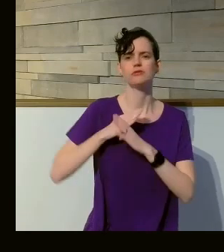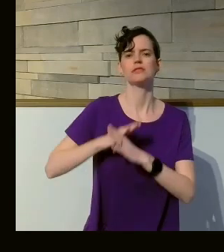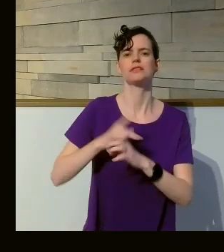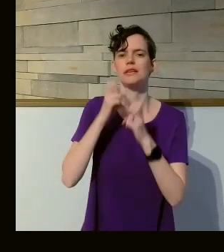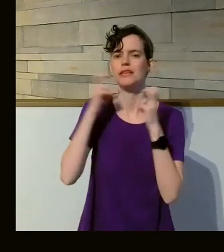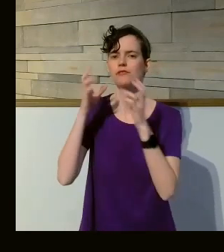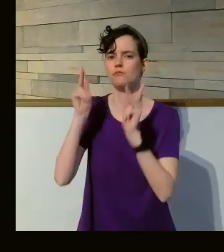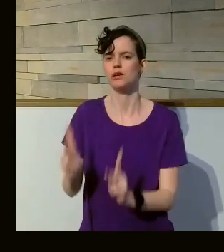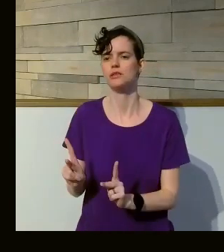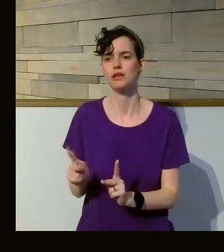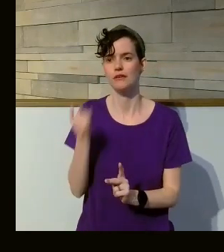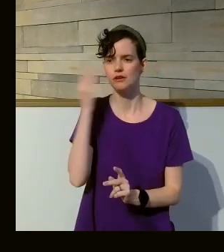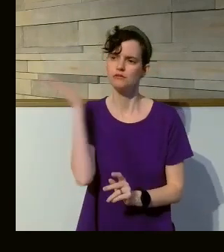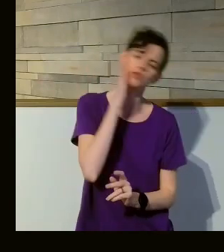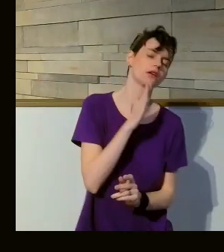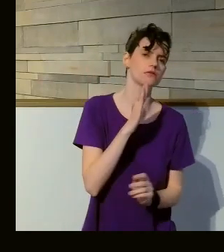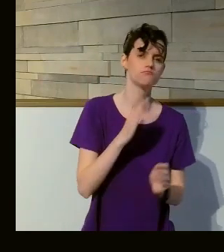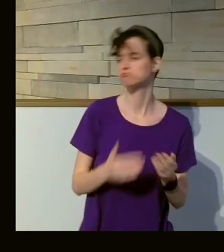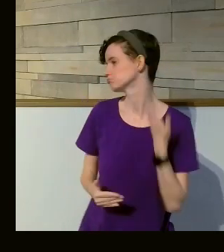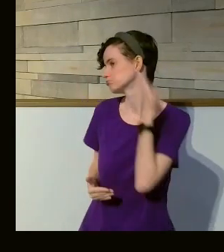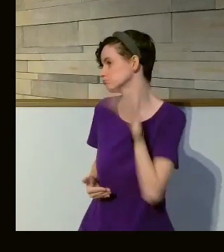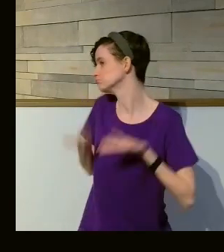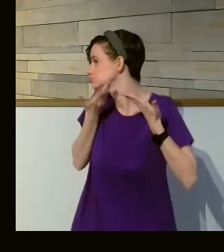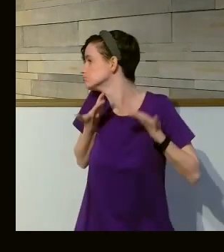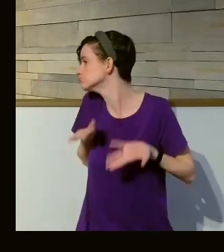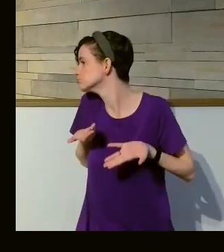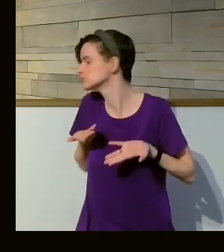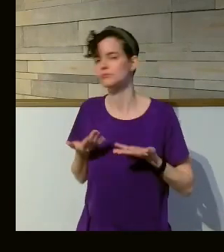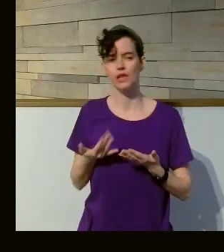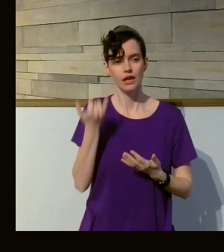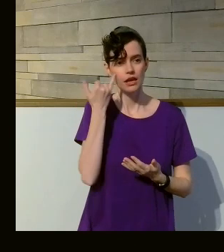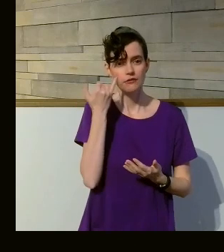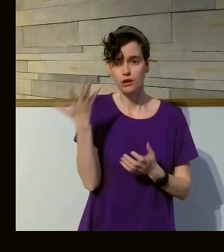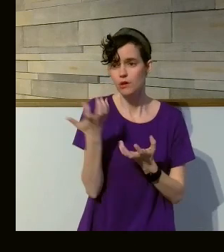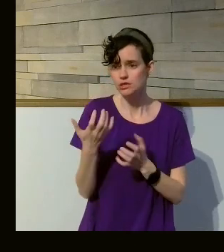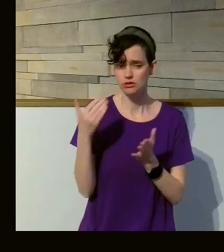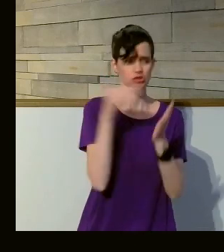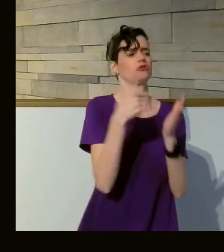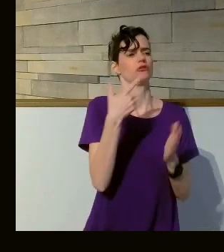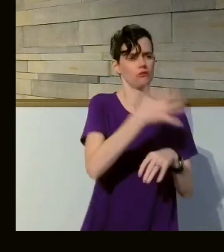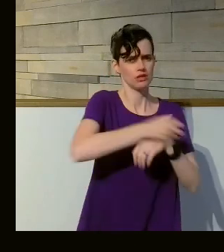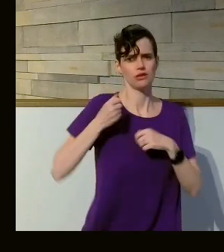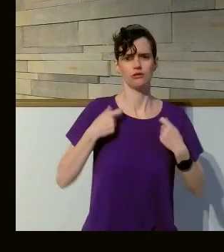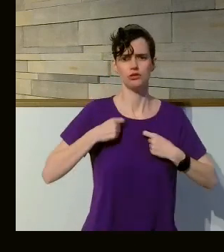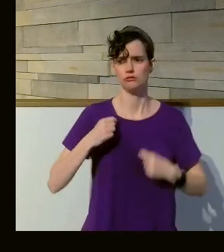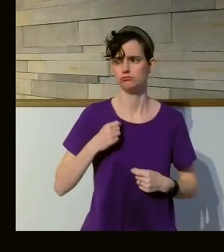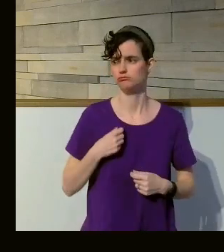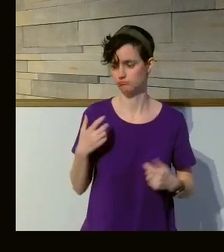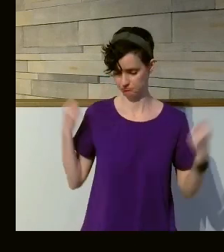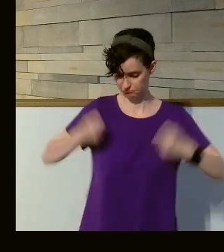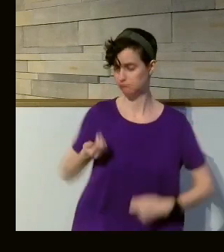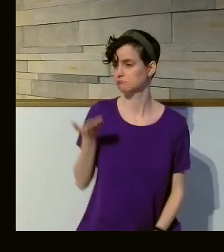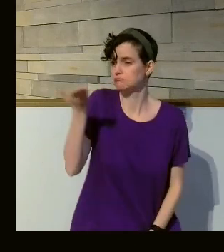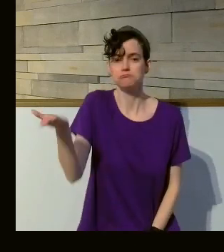person. If anyone slaps you on the right cheek, turn to them the other cheek also. And if anyone wants to sue you and take your shirt, hand over